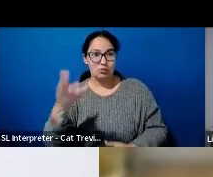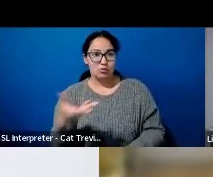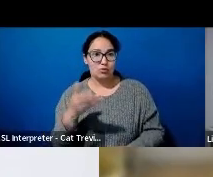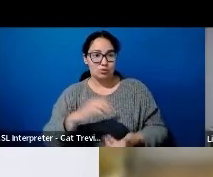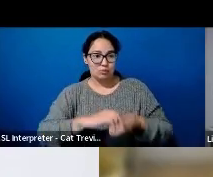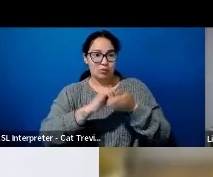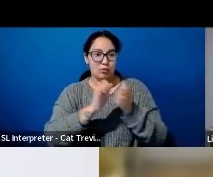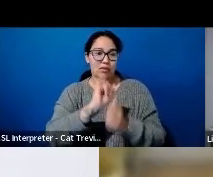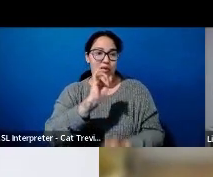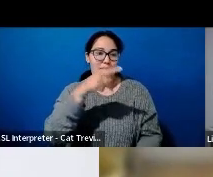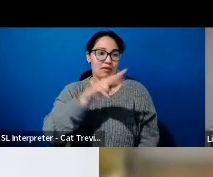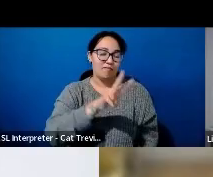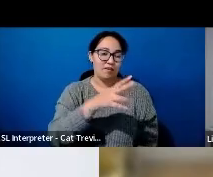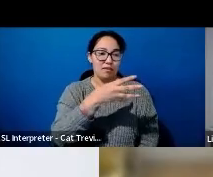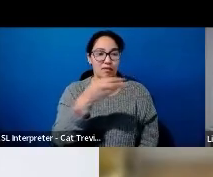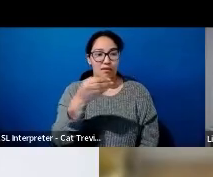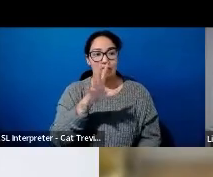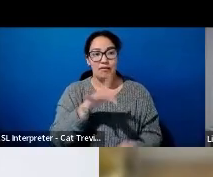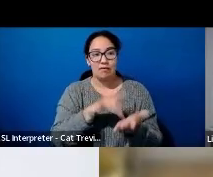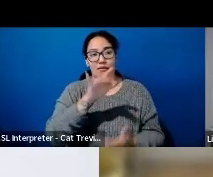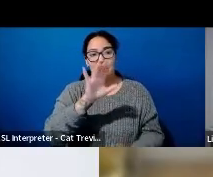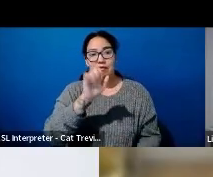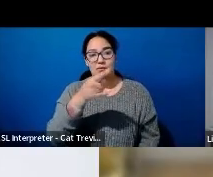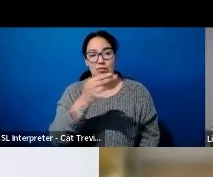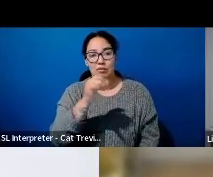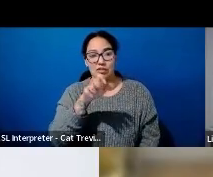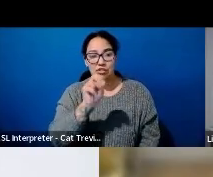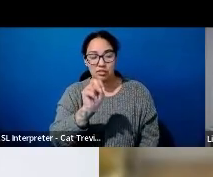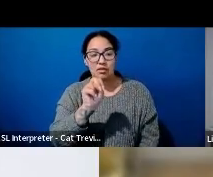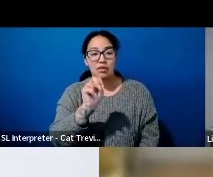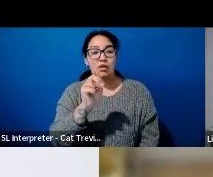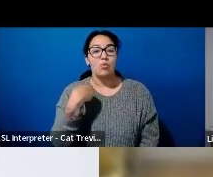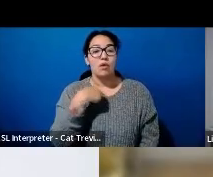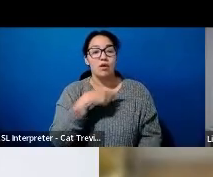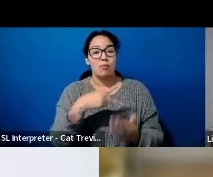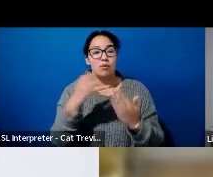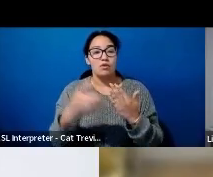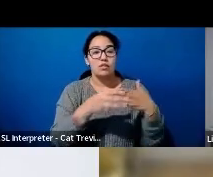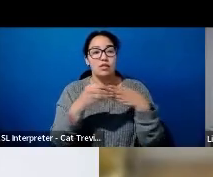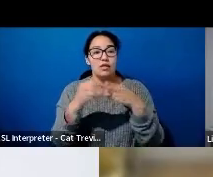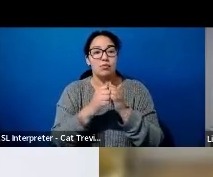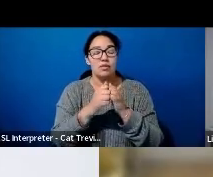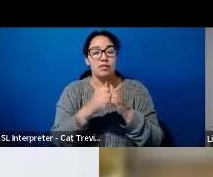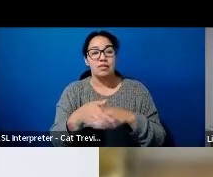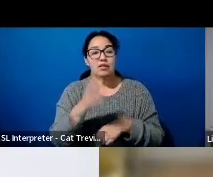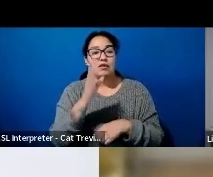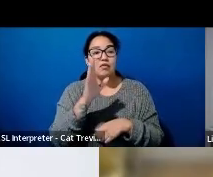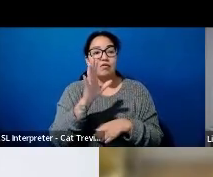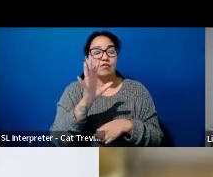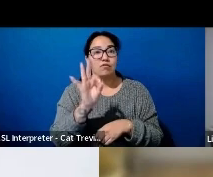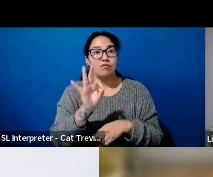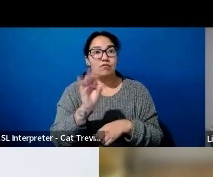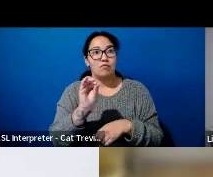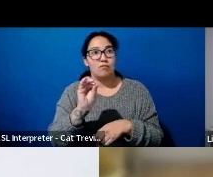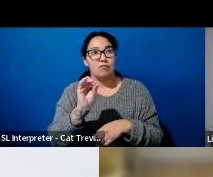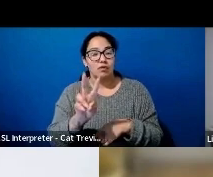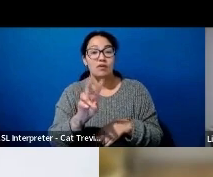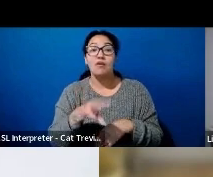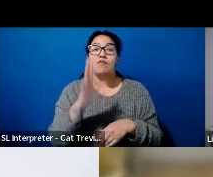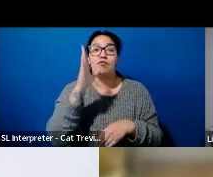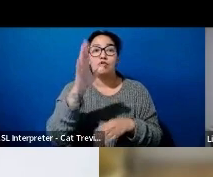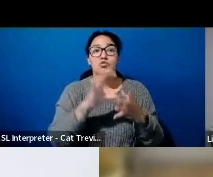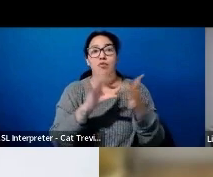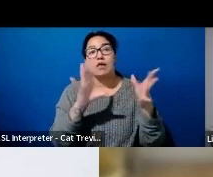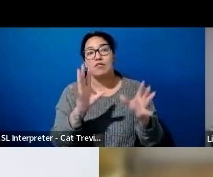and Exploitation, we are an NTAP project led by Futures Without Violence and funded by HRSA's Bureau of